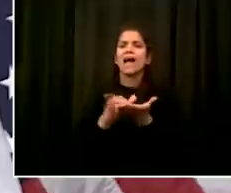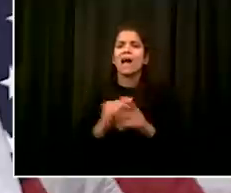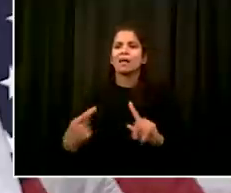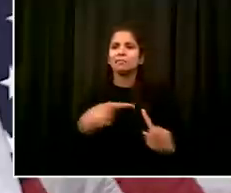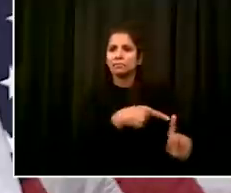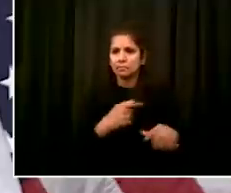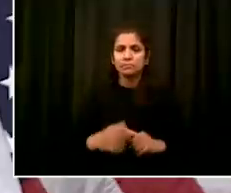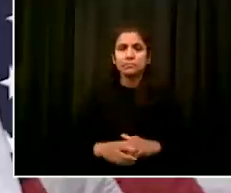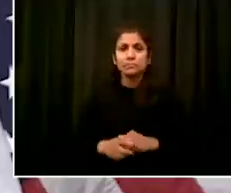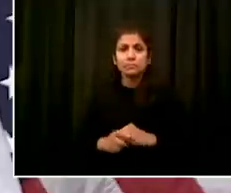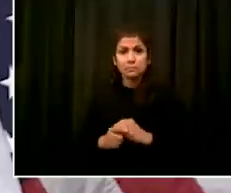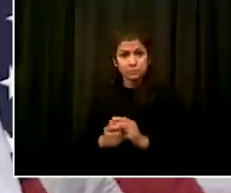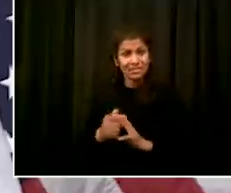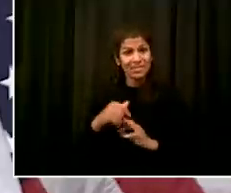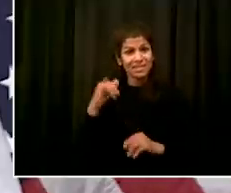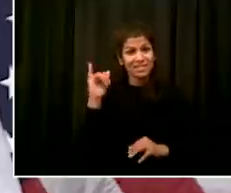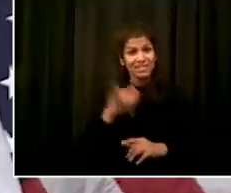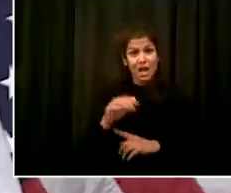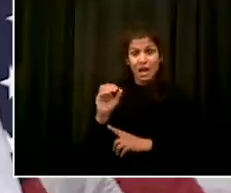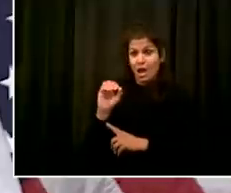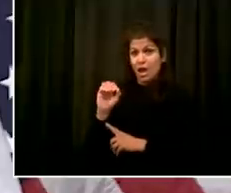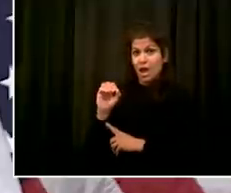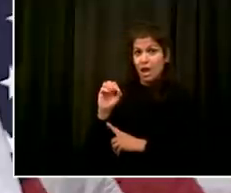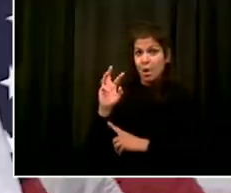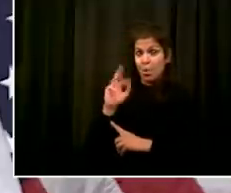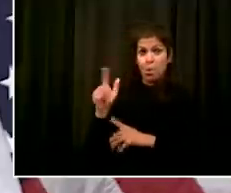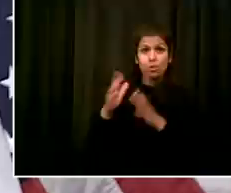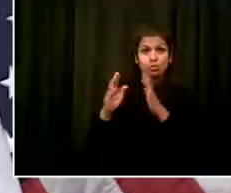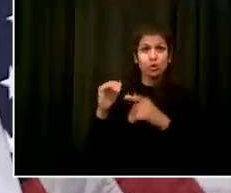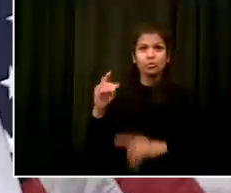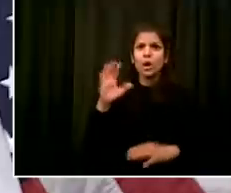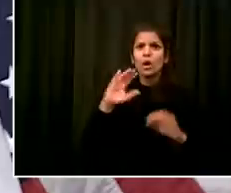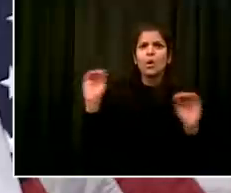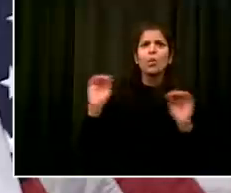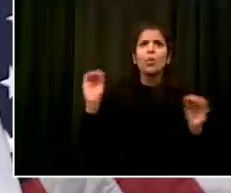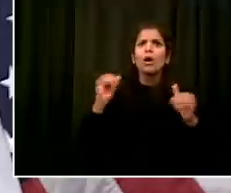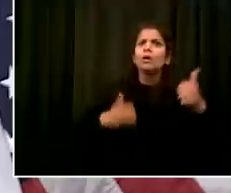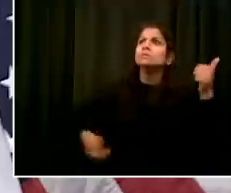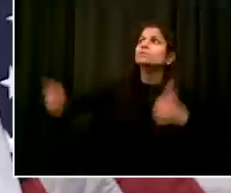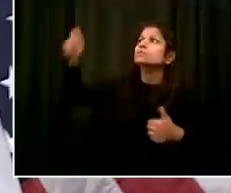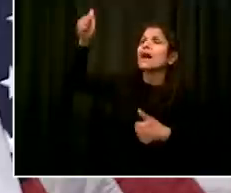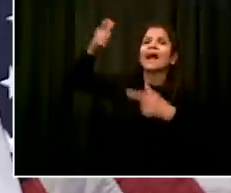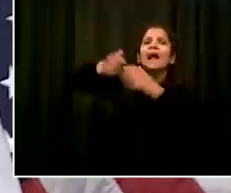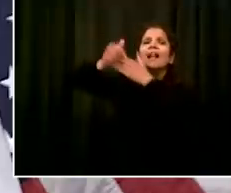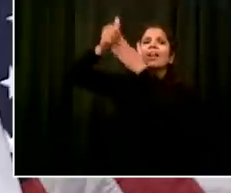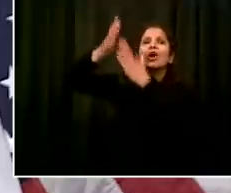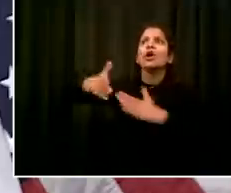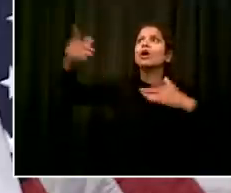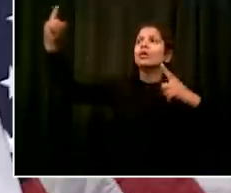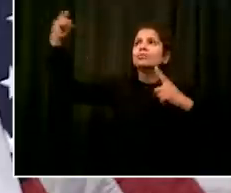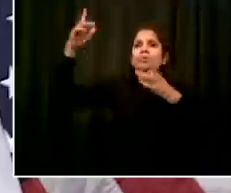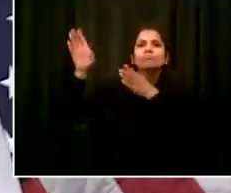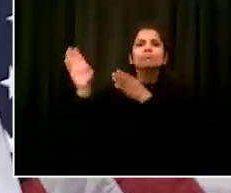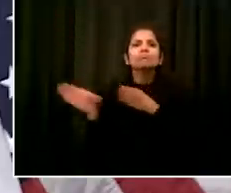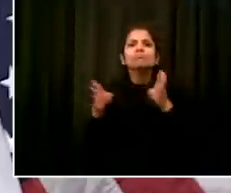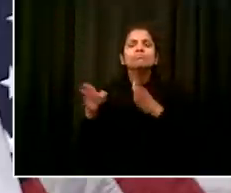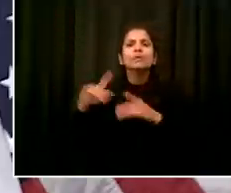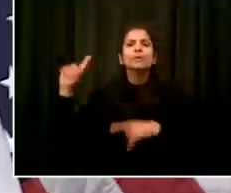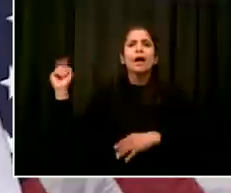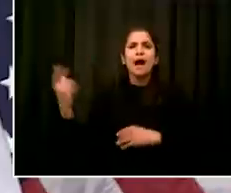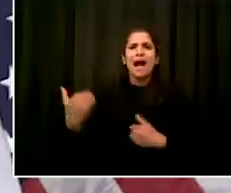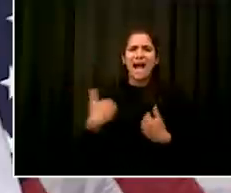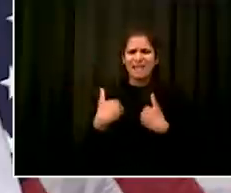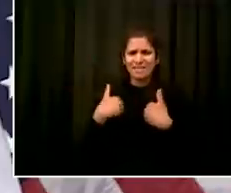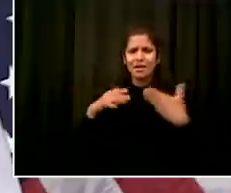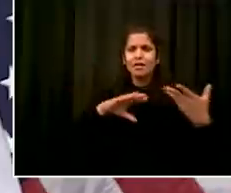of us were used to or the NYPD was used to. And Occupy Wall Street, of course, liked to move around a lot and could have been very difficult, could have been very tense, but a